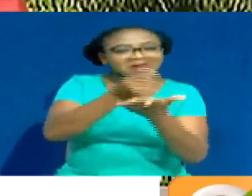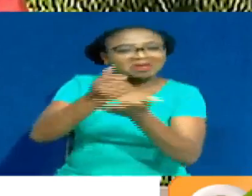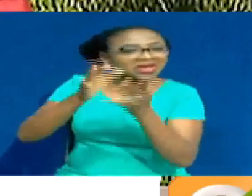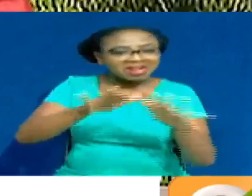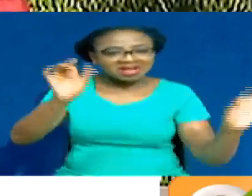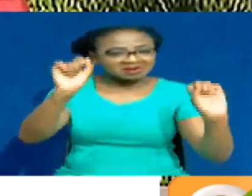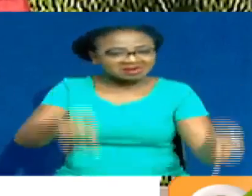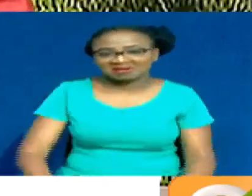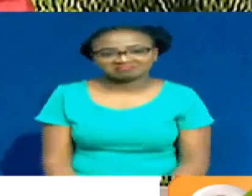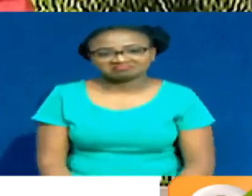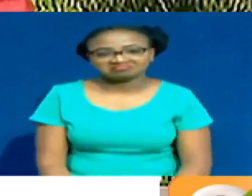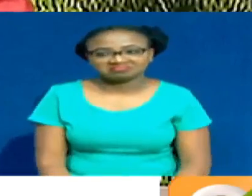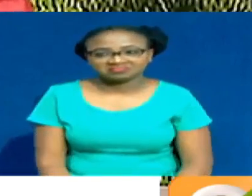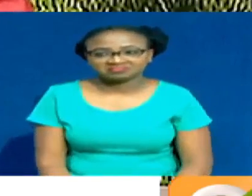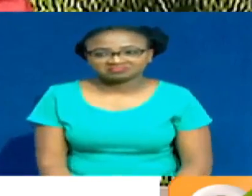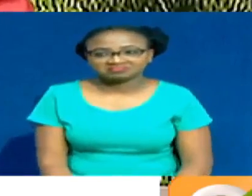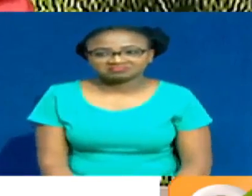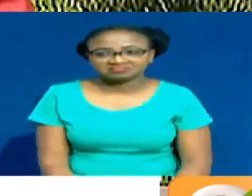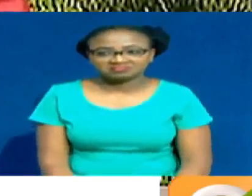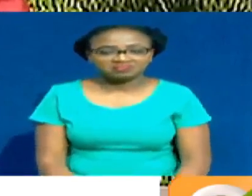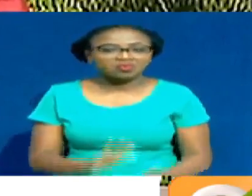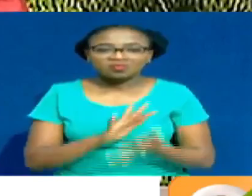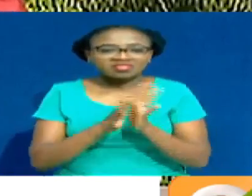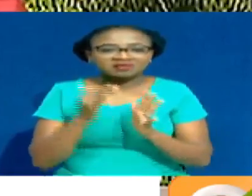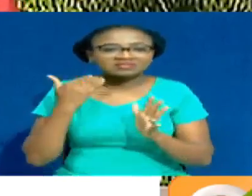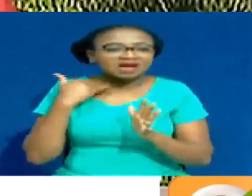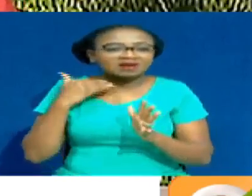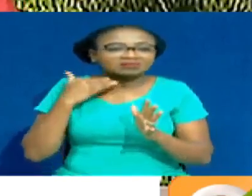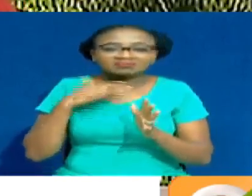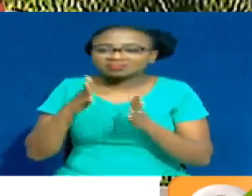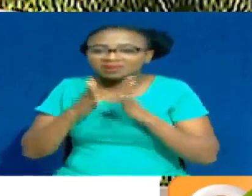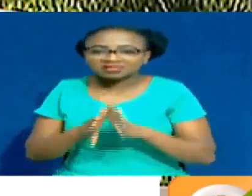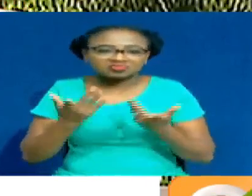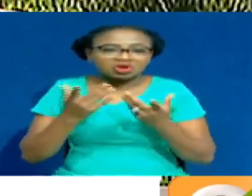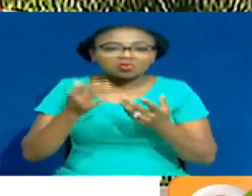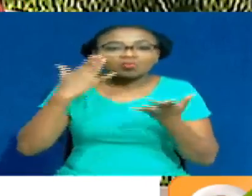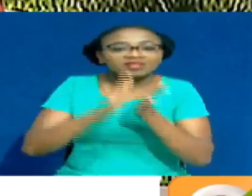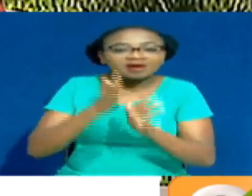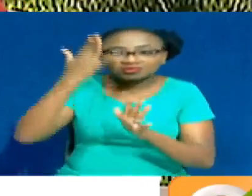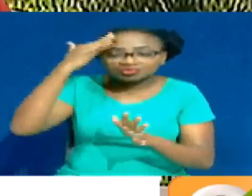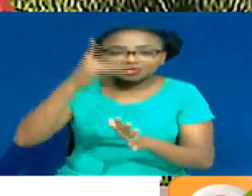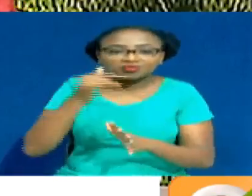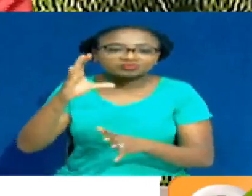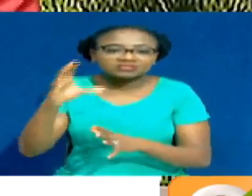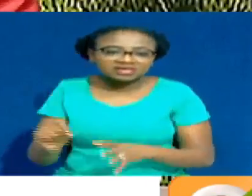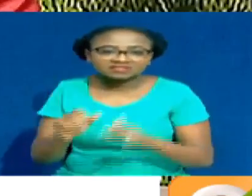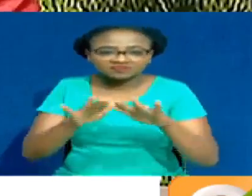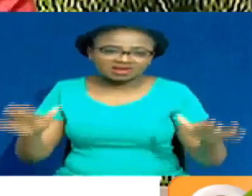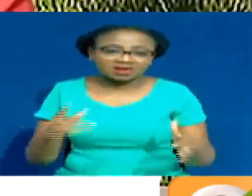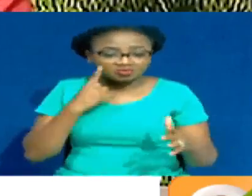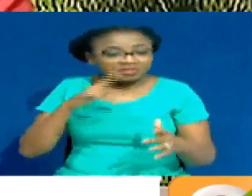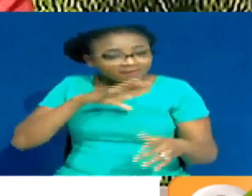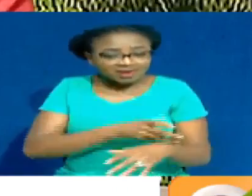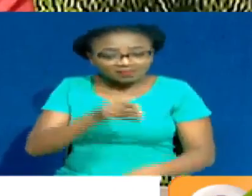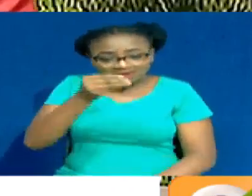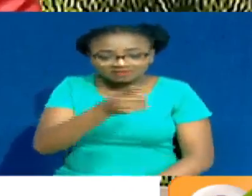advocates transact, without a middleman, without a broker, without a cartel, without even knowing who the Minister of Lands is. That is power we are giving to landowners in